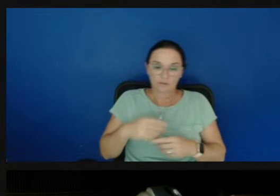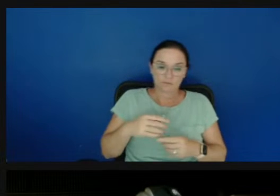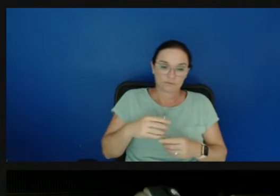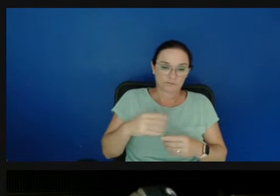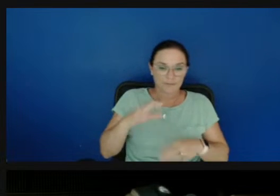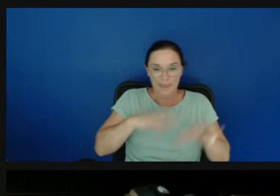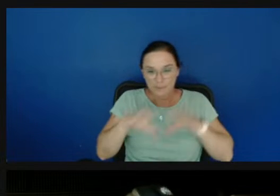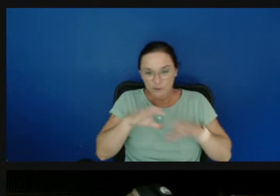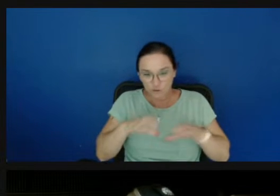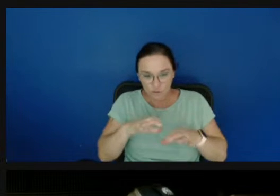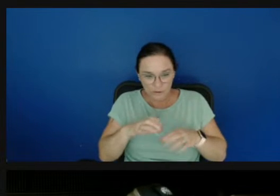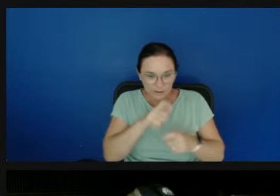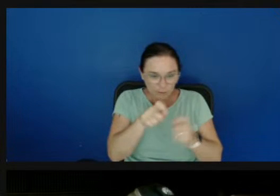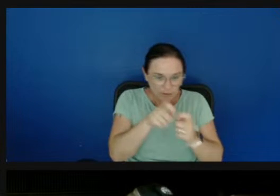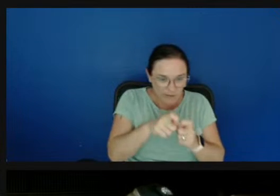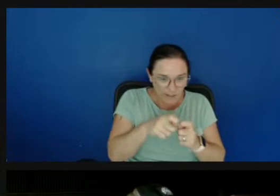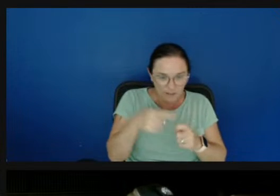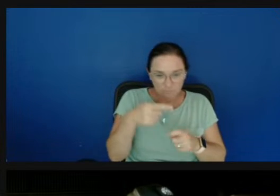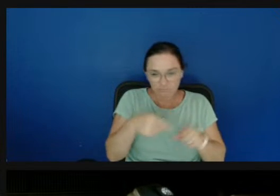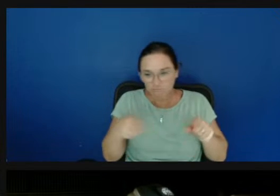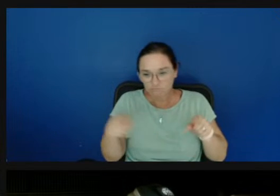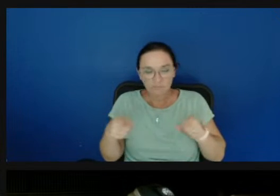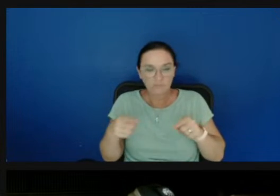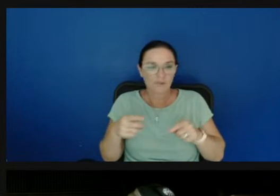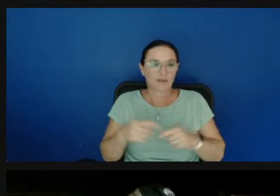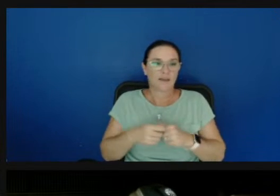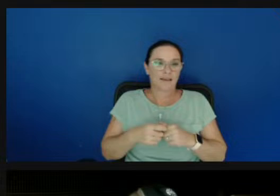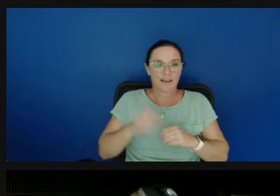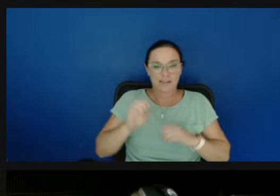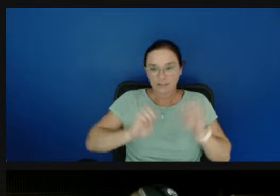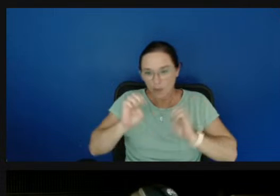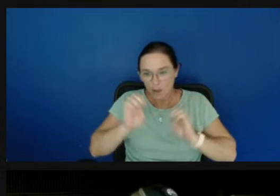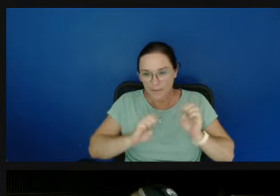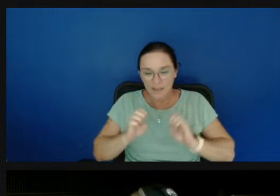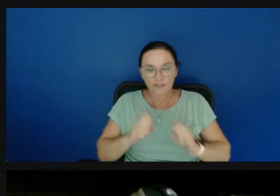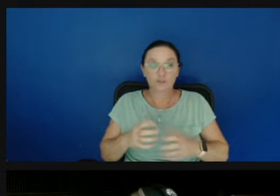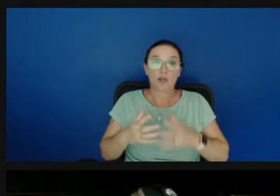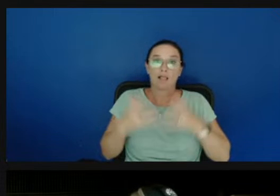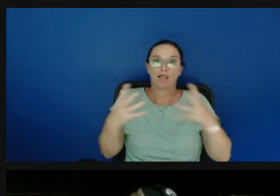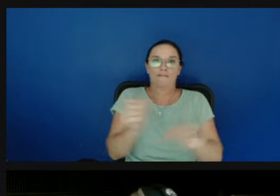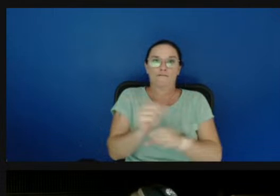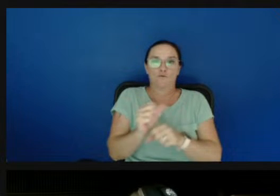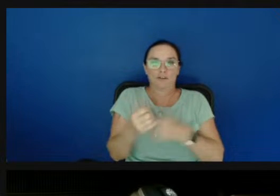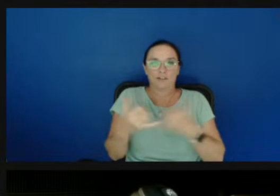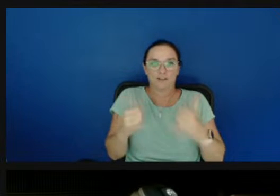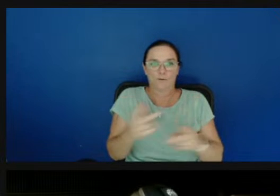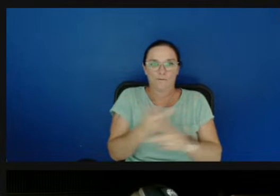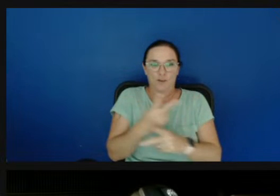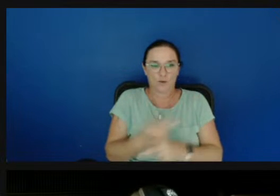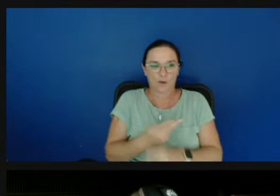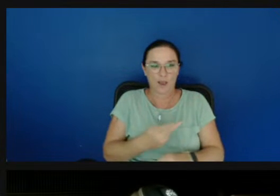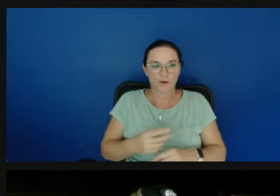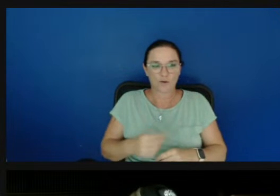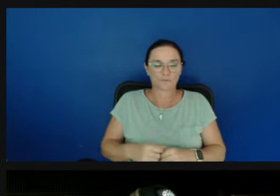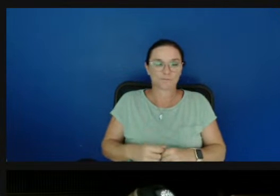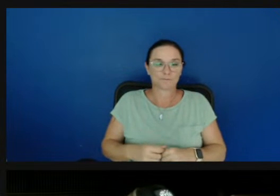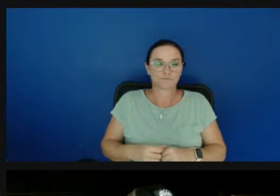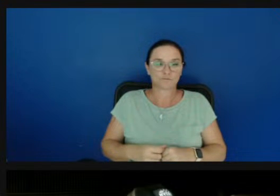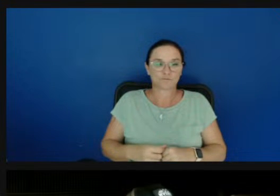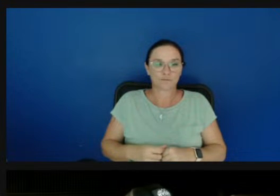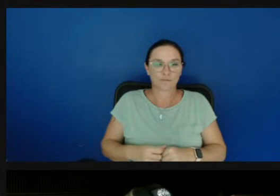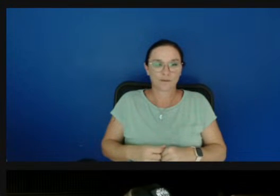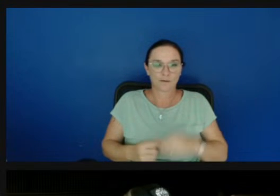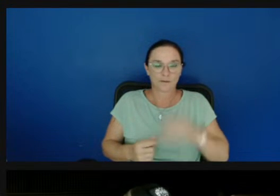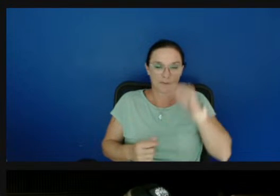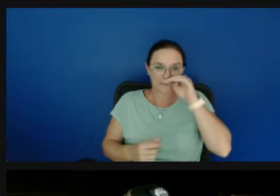temperature and this chemistry? Could that result in what we see? So there's a lot of work. So we just see the very first gap in the